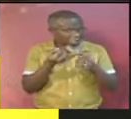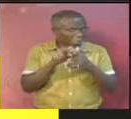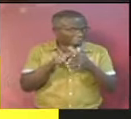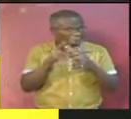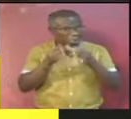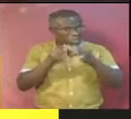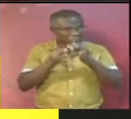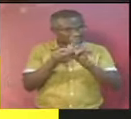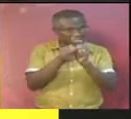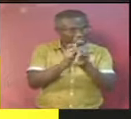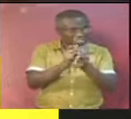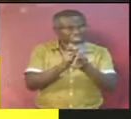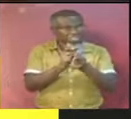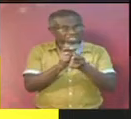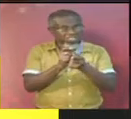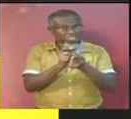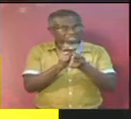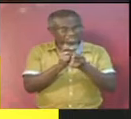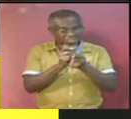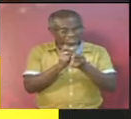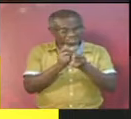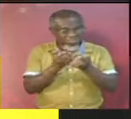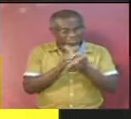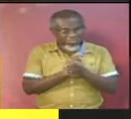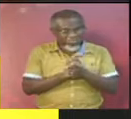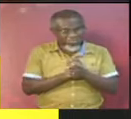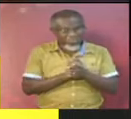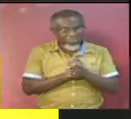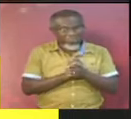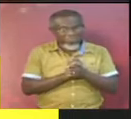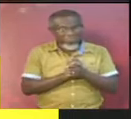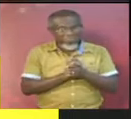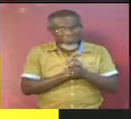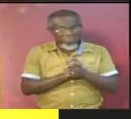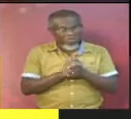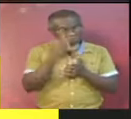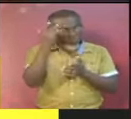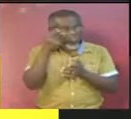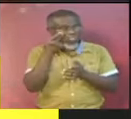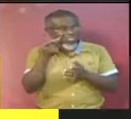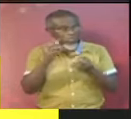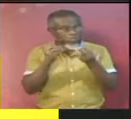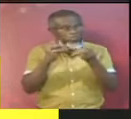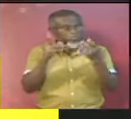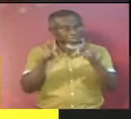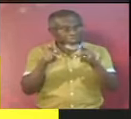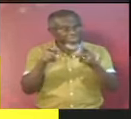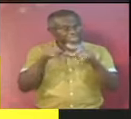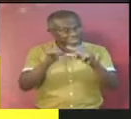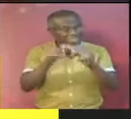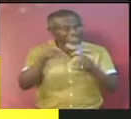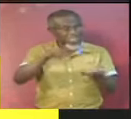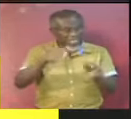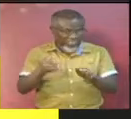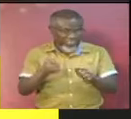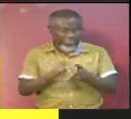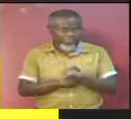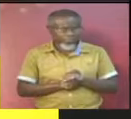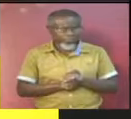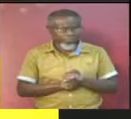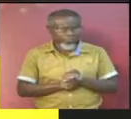still so many people are dying? That's the first question. Secondly, we saw the CDC